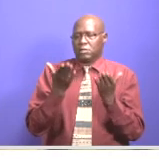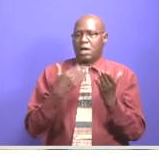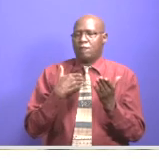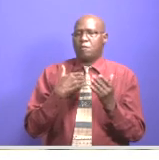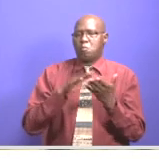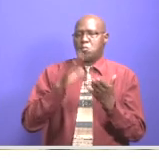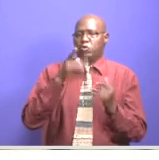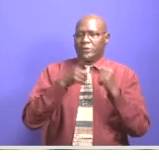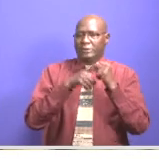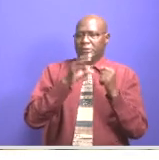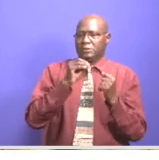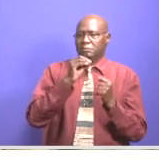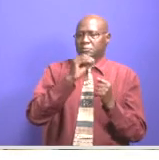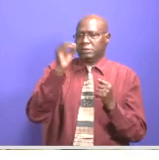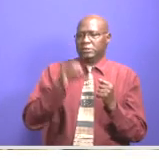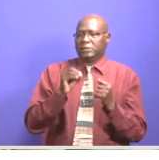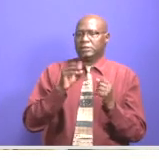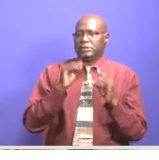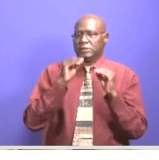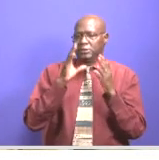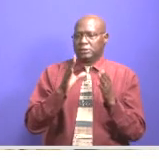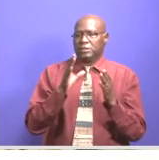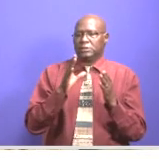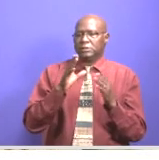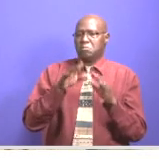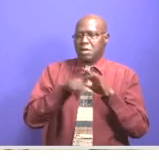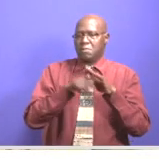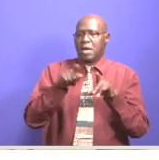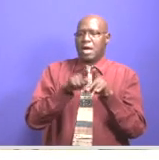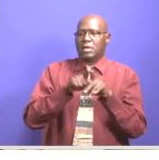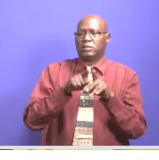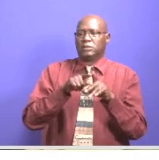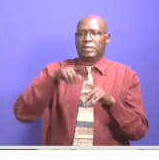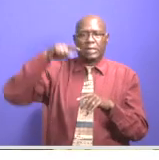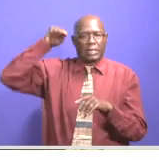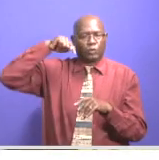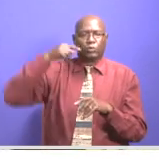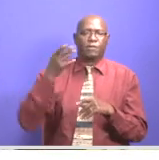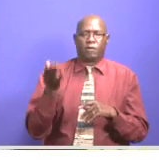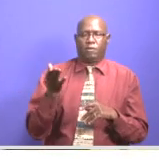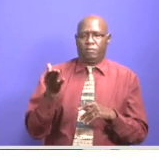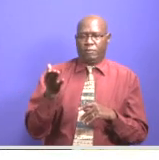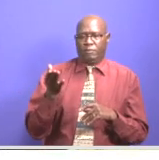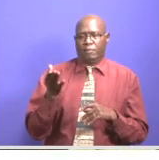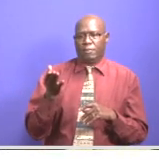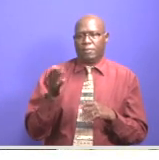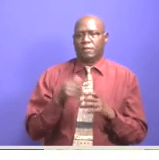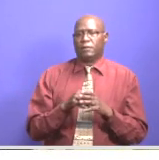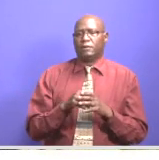60% of our teachers in primary as graduates. Then, in terms of